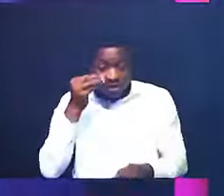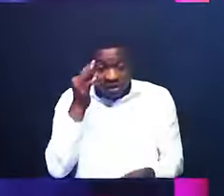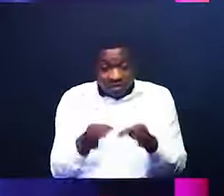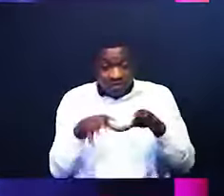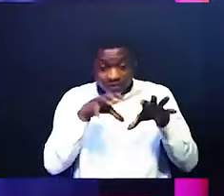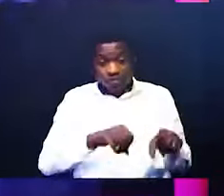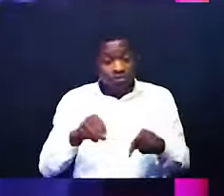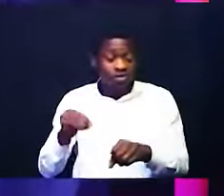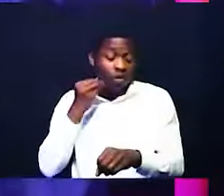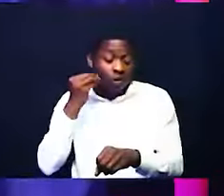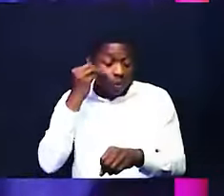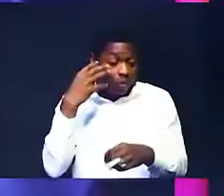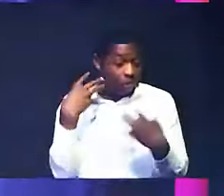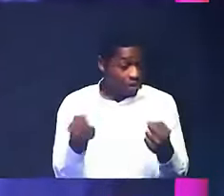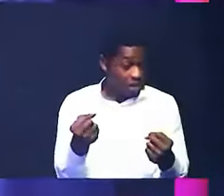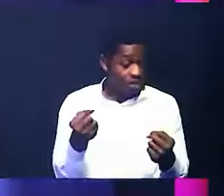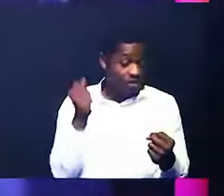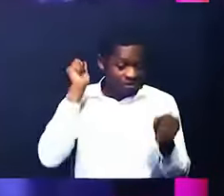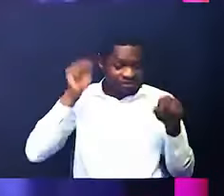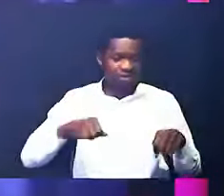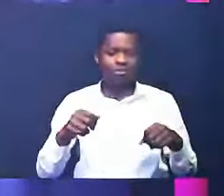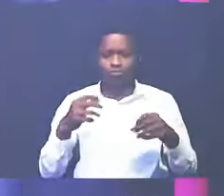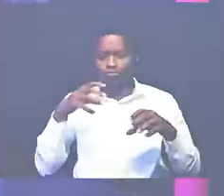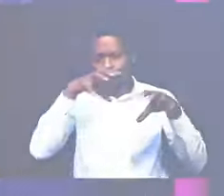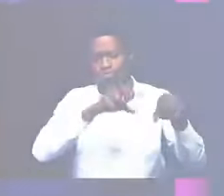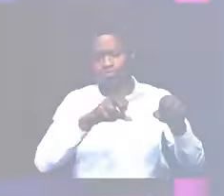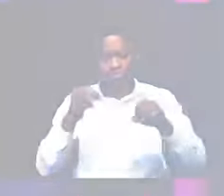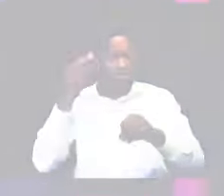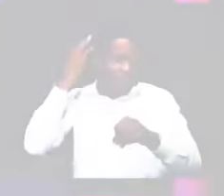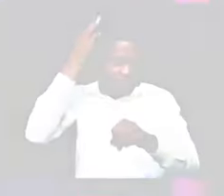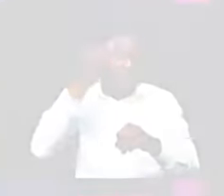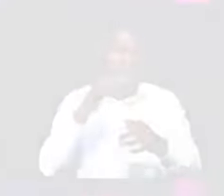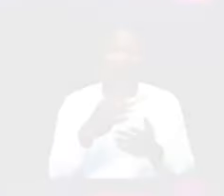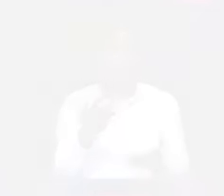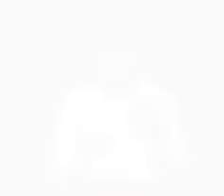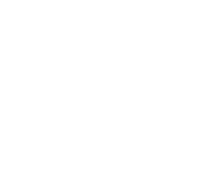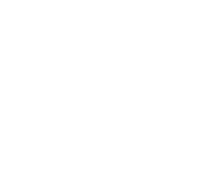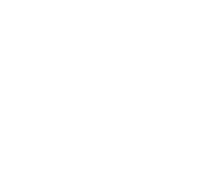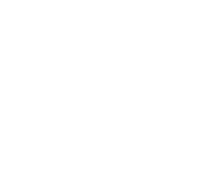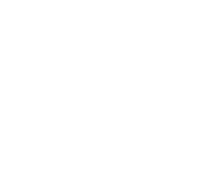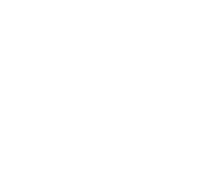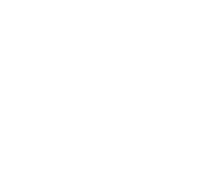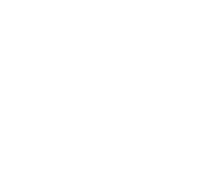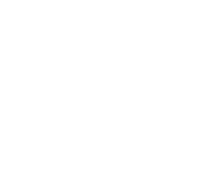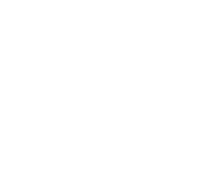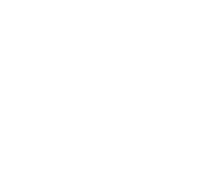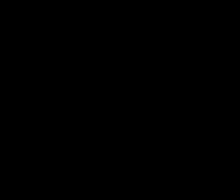possessing the future world. May God be with us. Now,